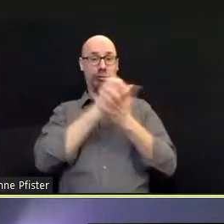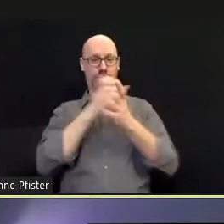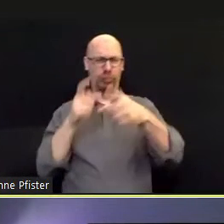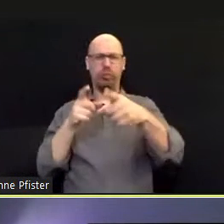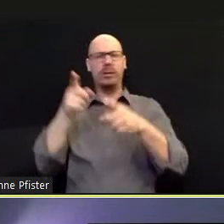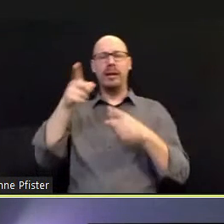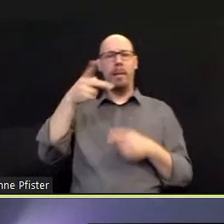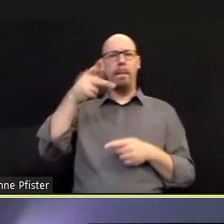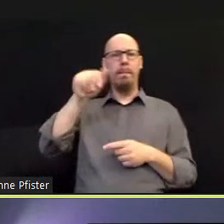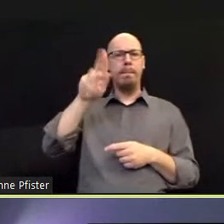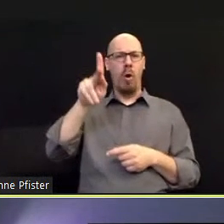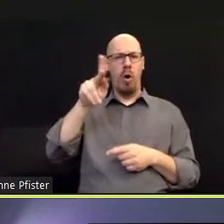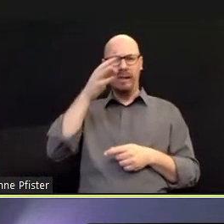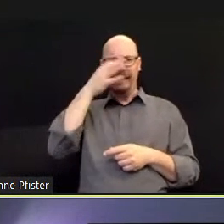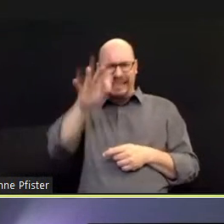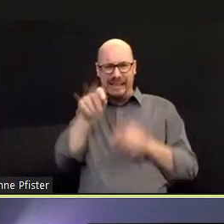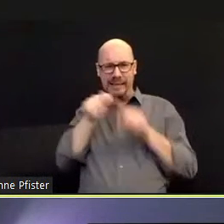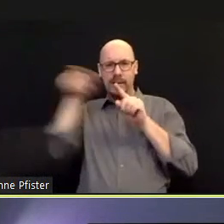right outside her house.